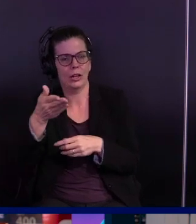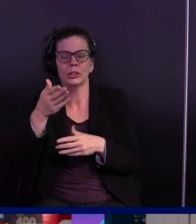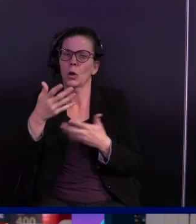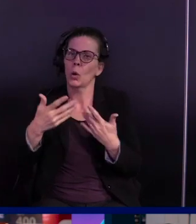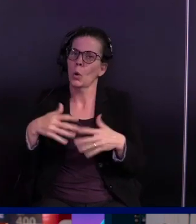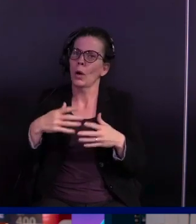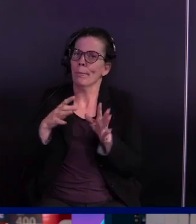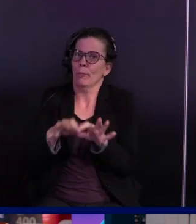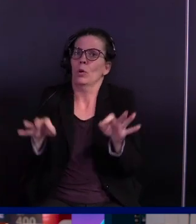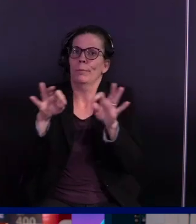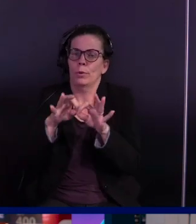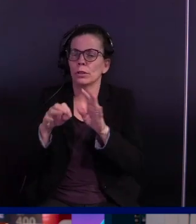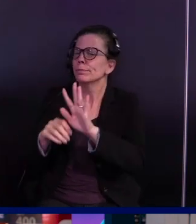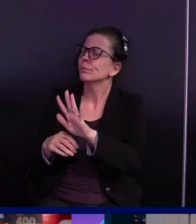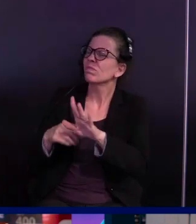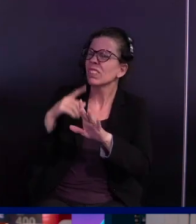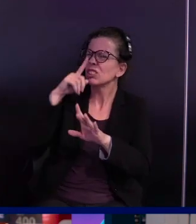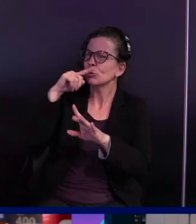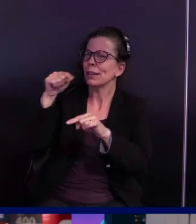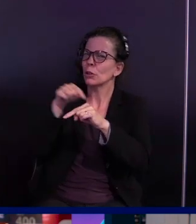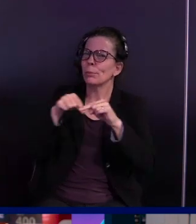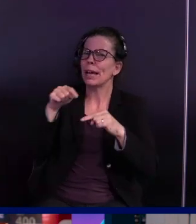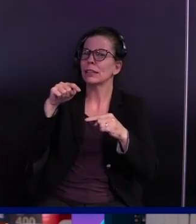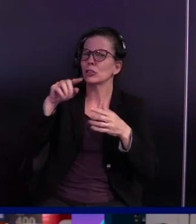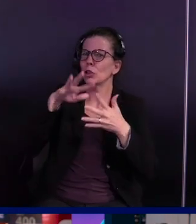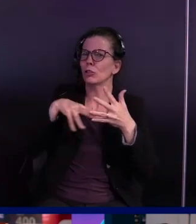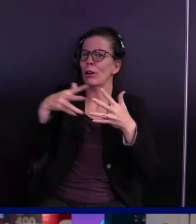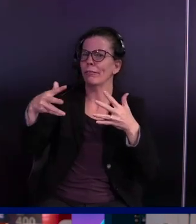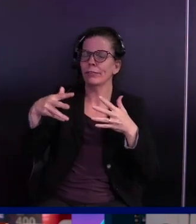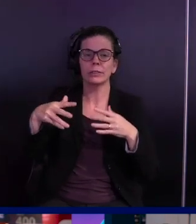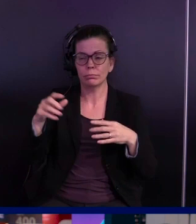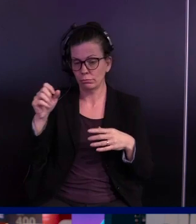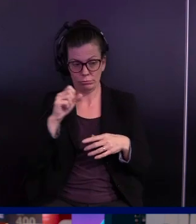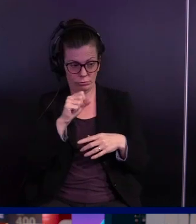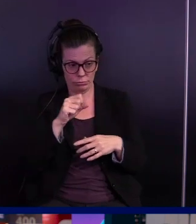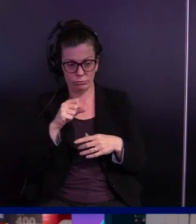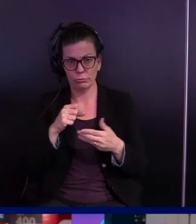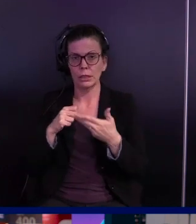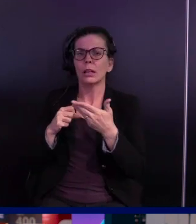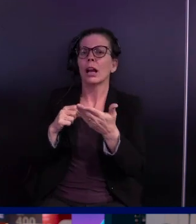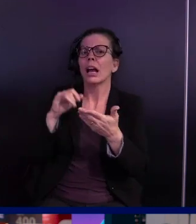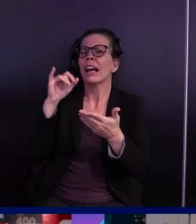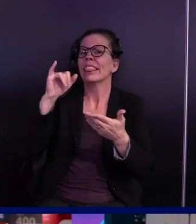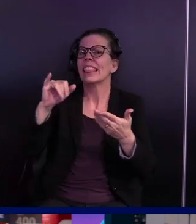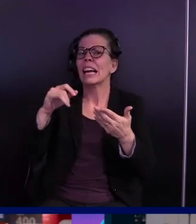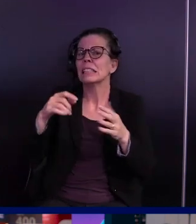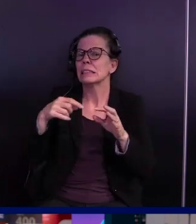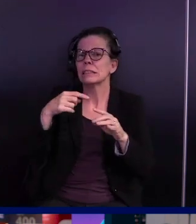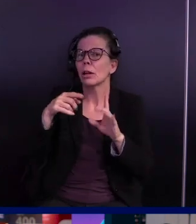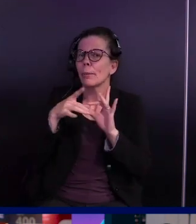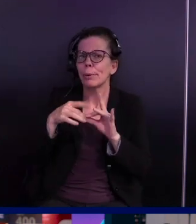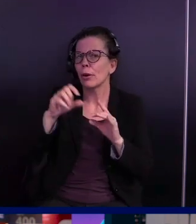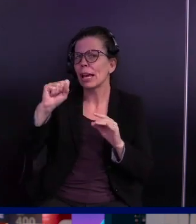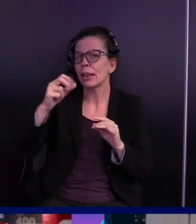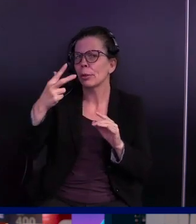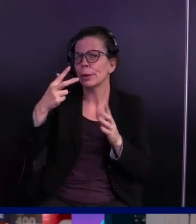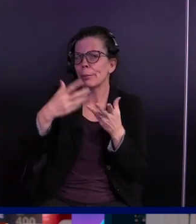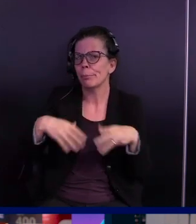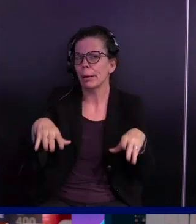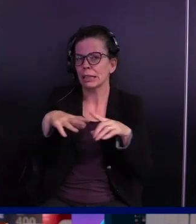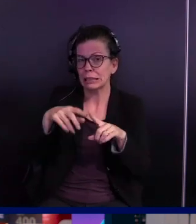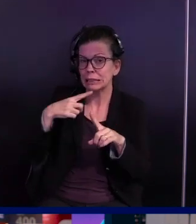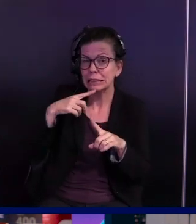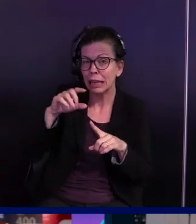more important. Well, can you go back to the graph? Yeah, totally. So what's that saying about that S3 bucket? Is that the S3